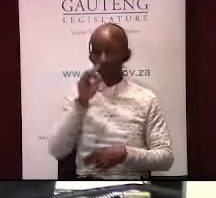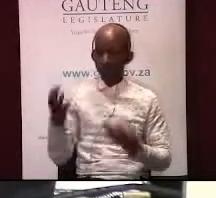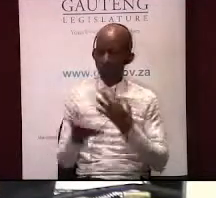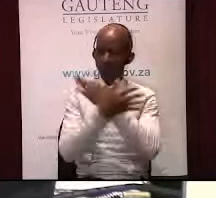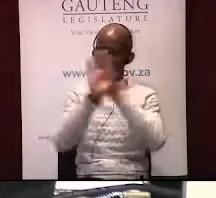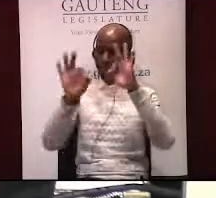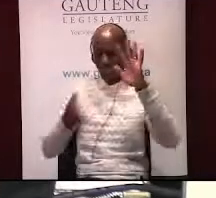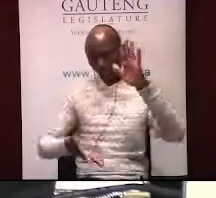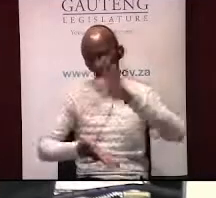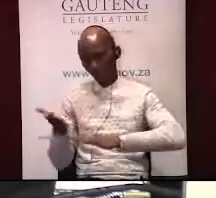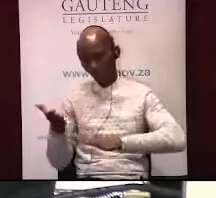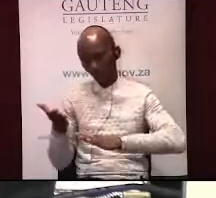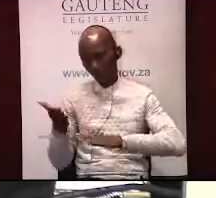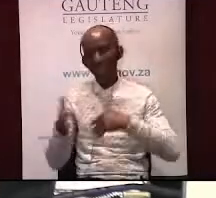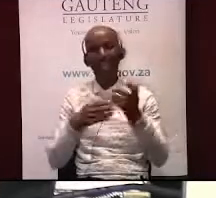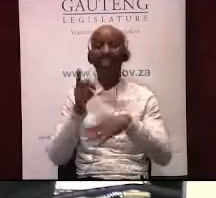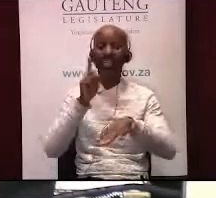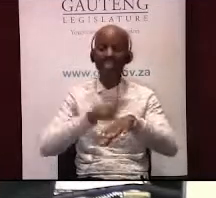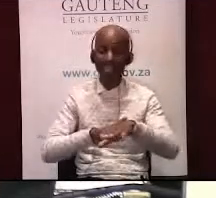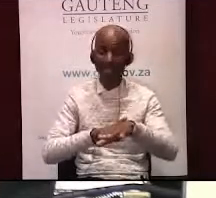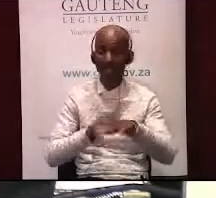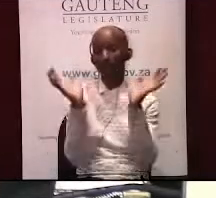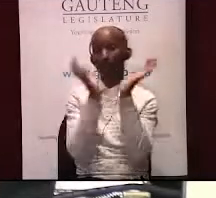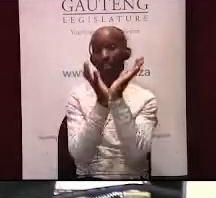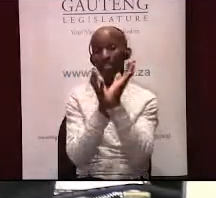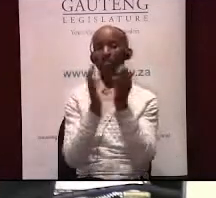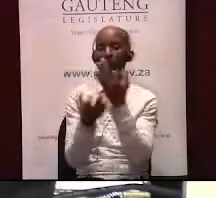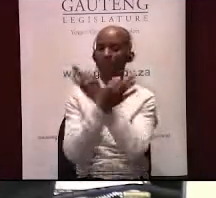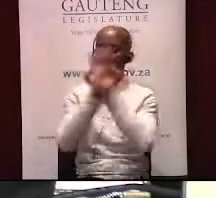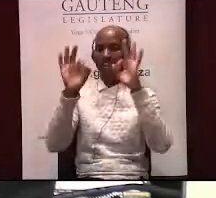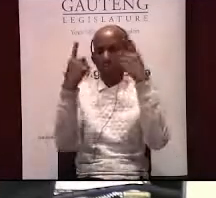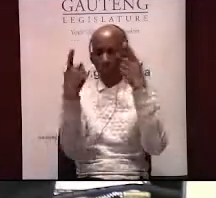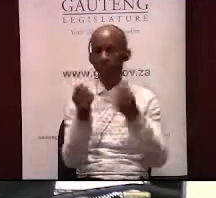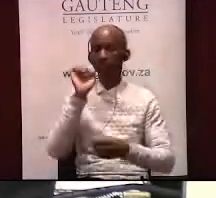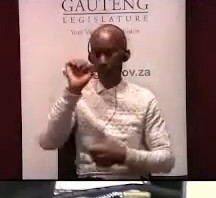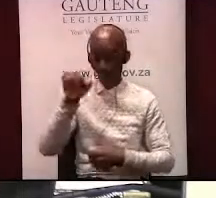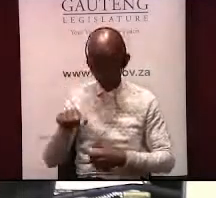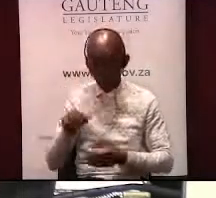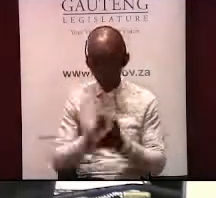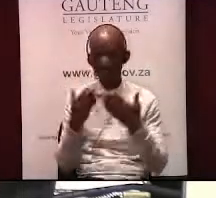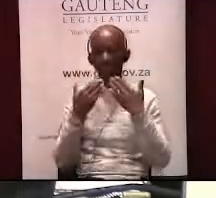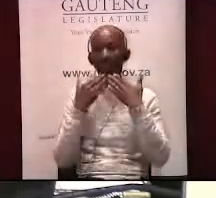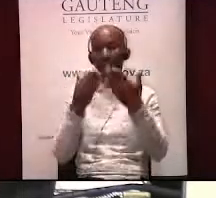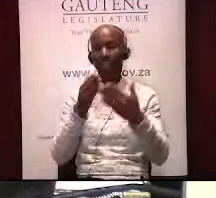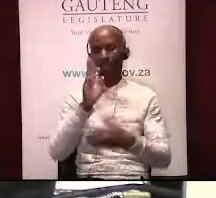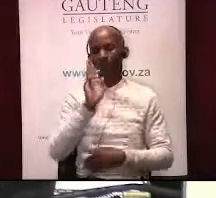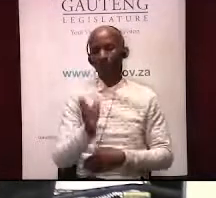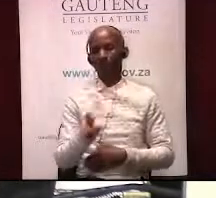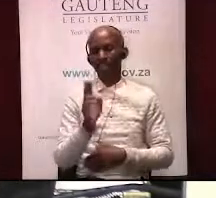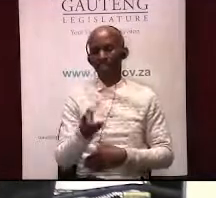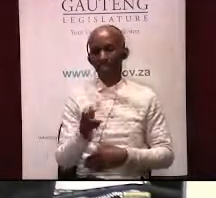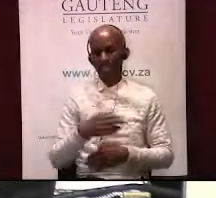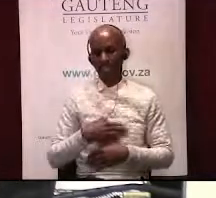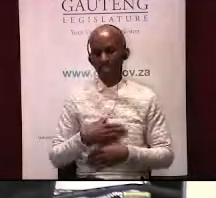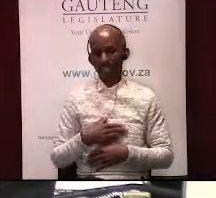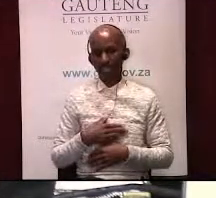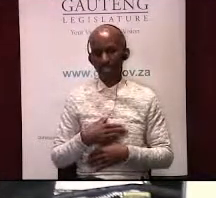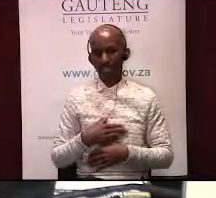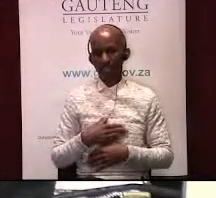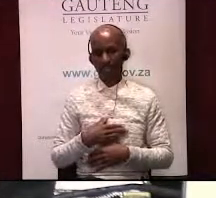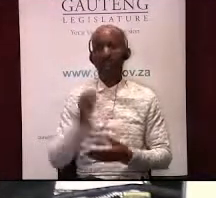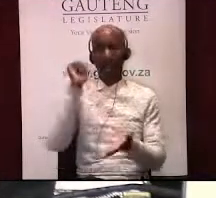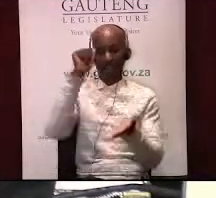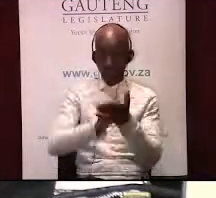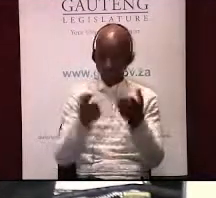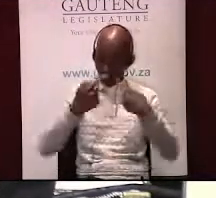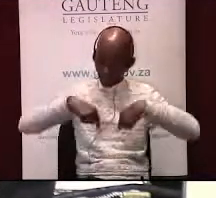to leave any time during the session, you are free to do so. And thank you once again for gracing the occasion and